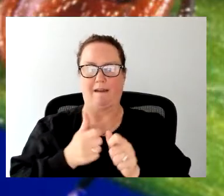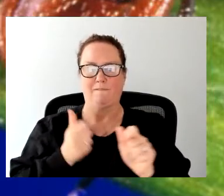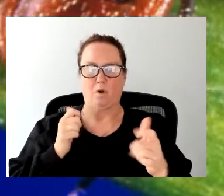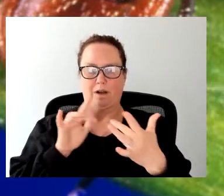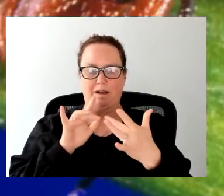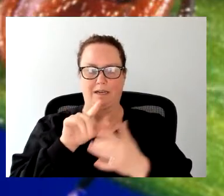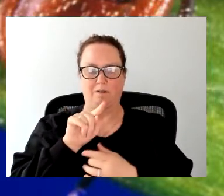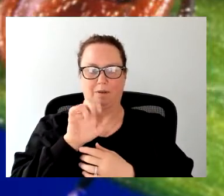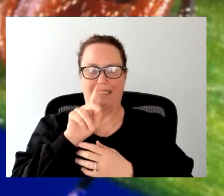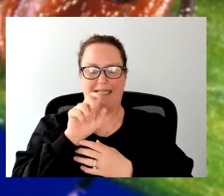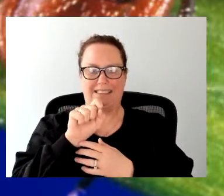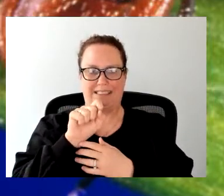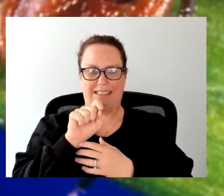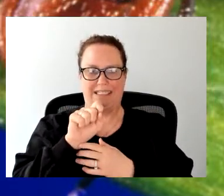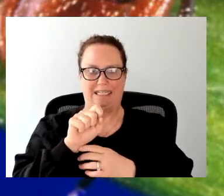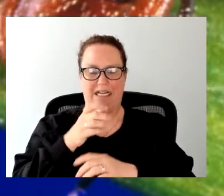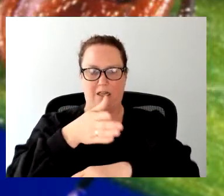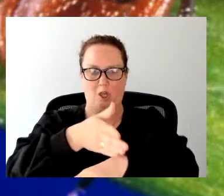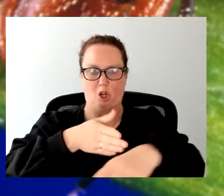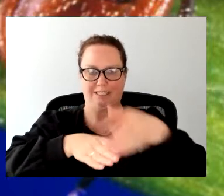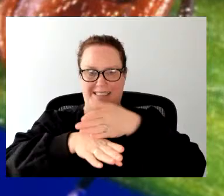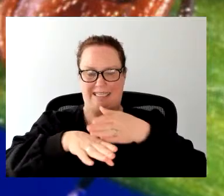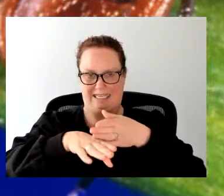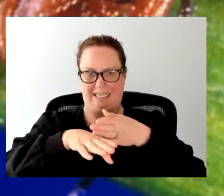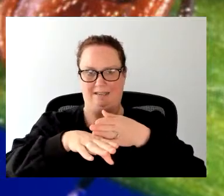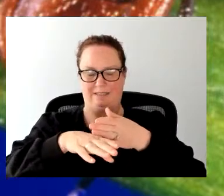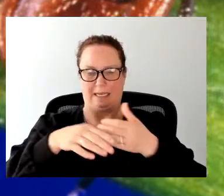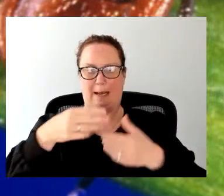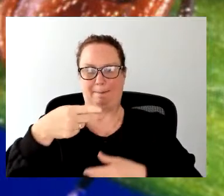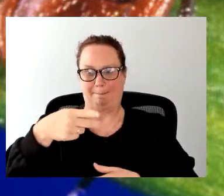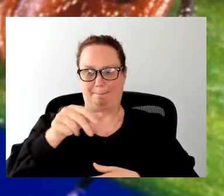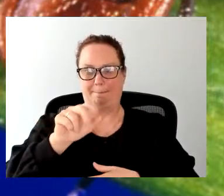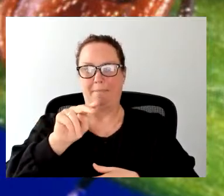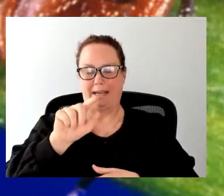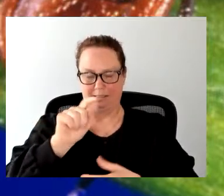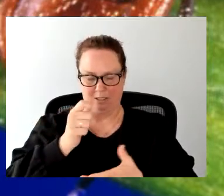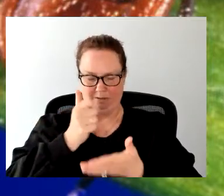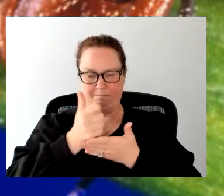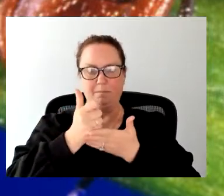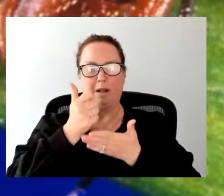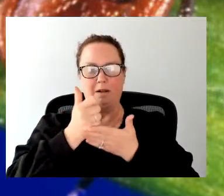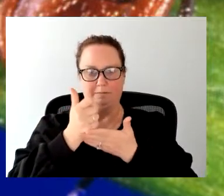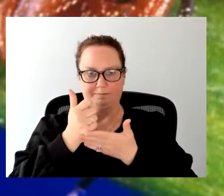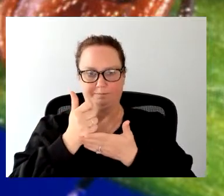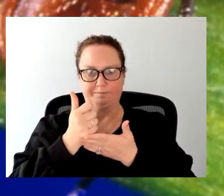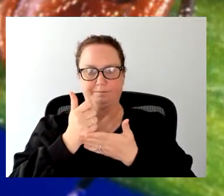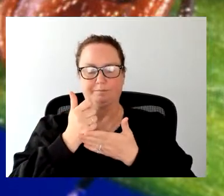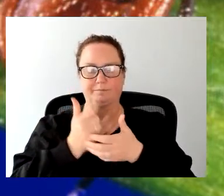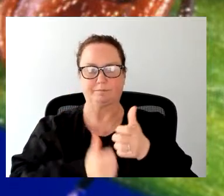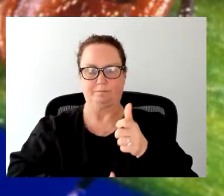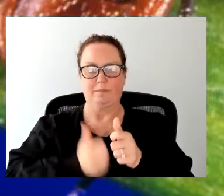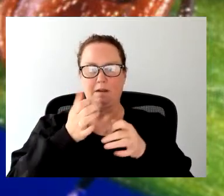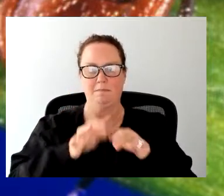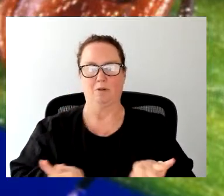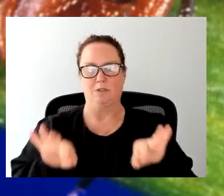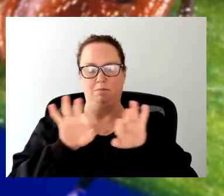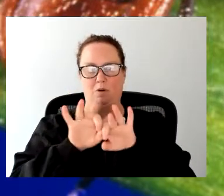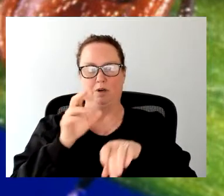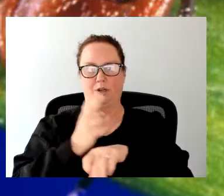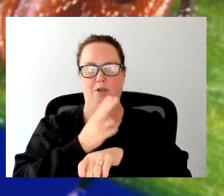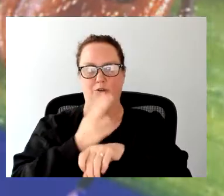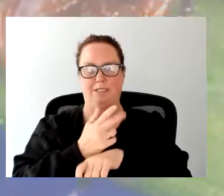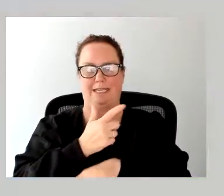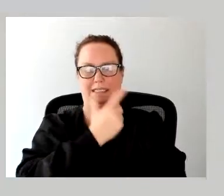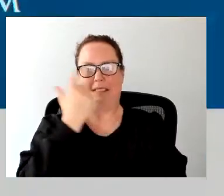so these long sleeves and long pants will help with that. And again, most importantly is using insect